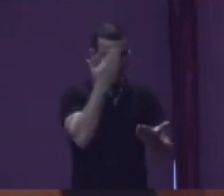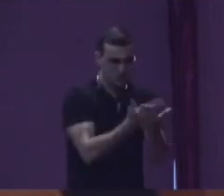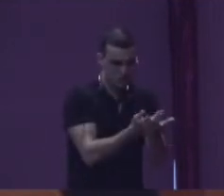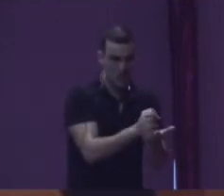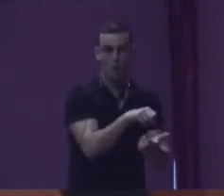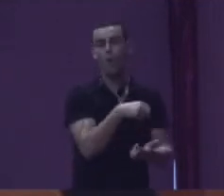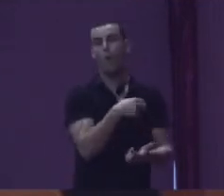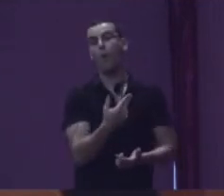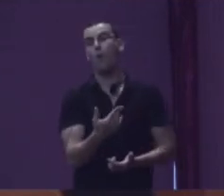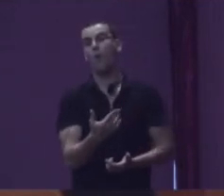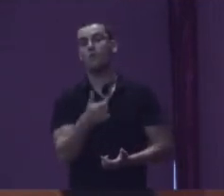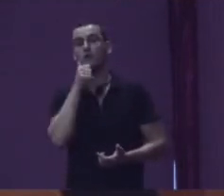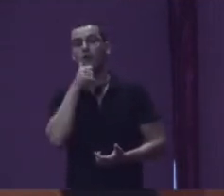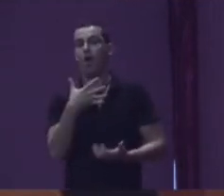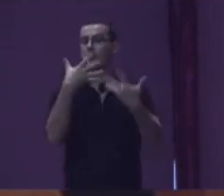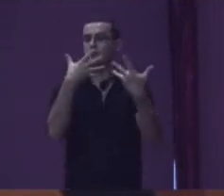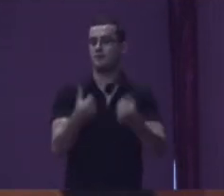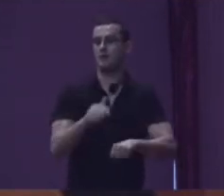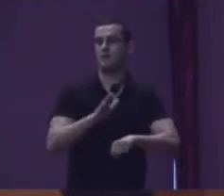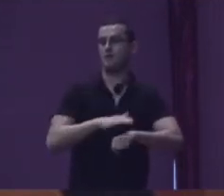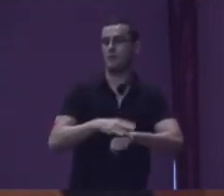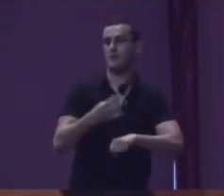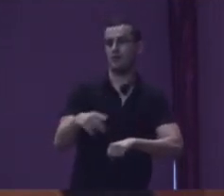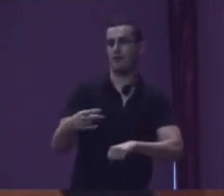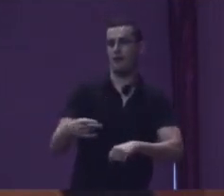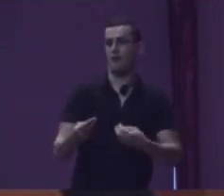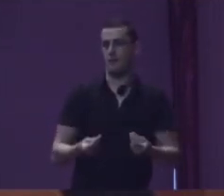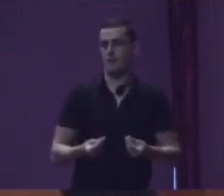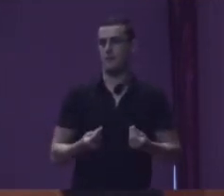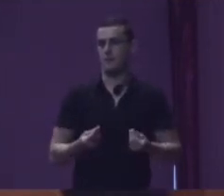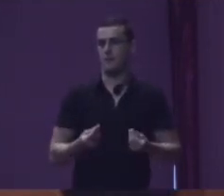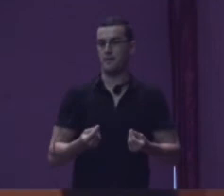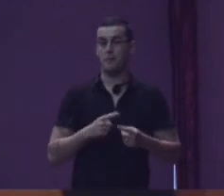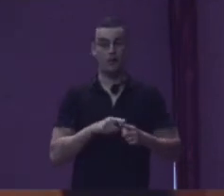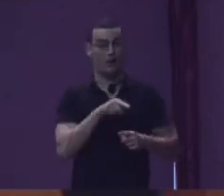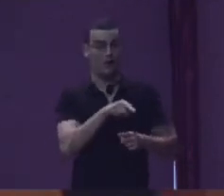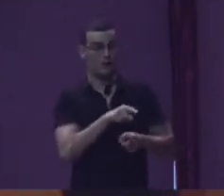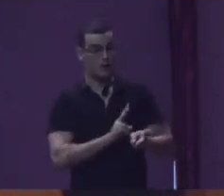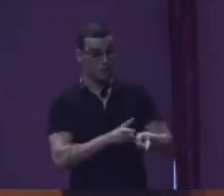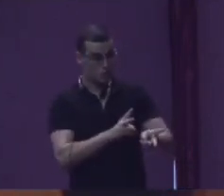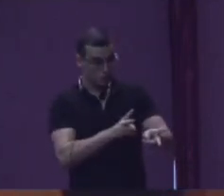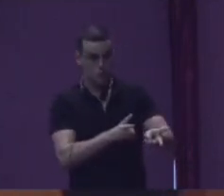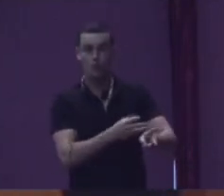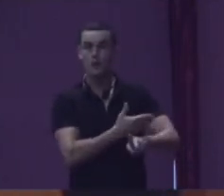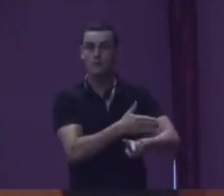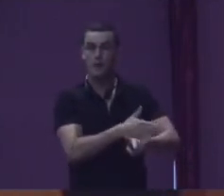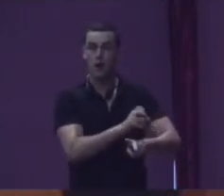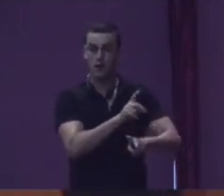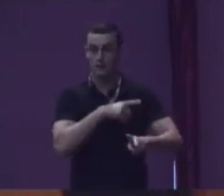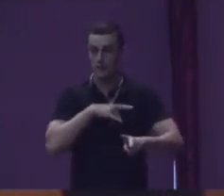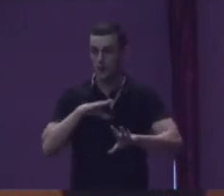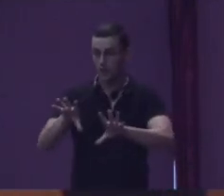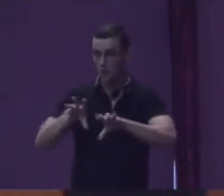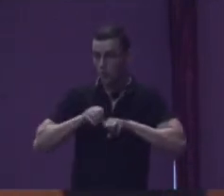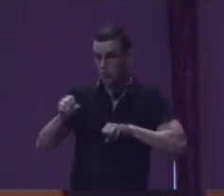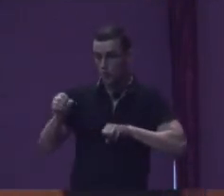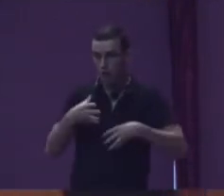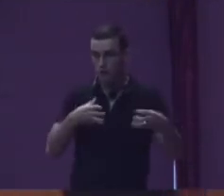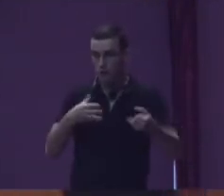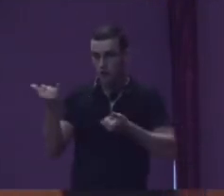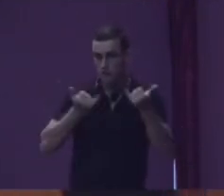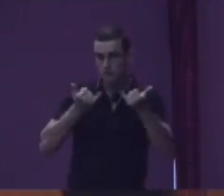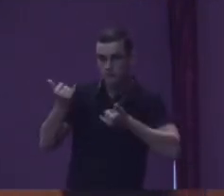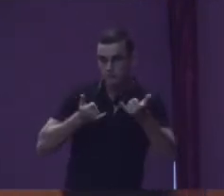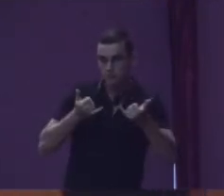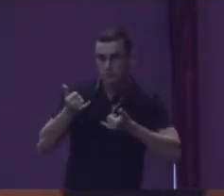aceitação delas, né? Enquanto essas... para que elas continuassem praticando, elas absorverem novas práticas para ampliar